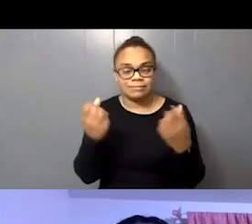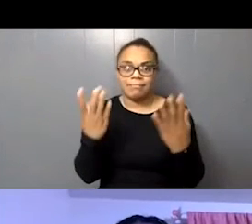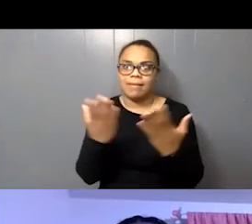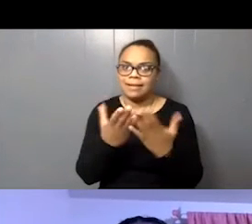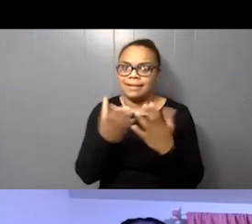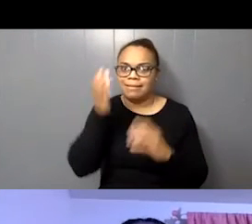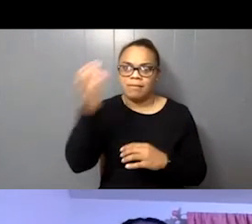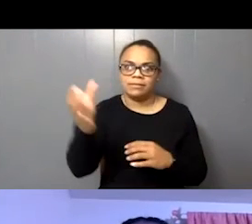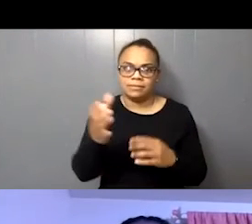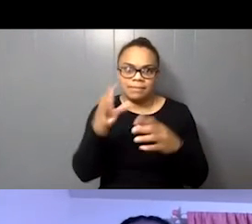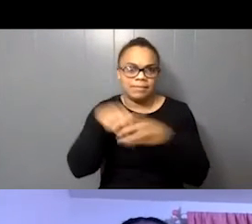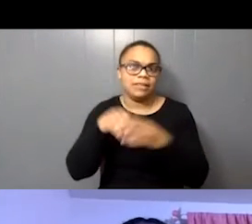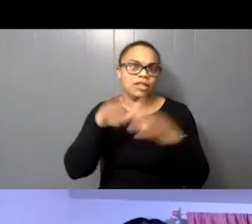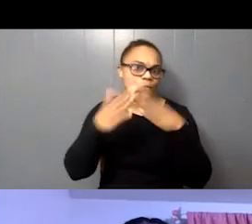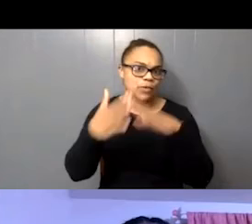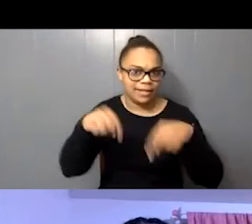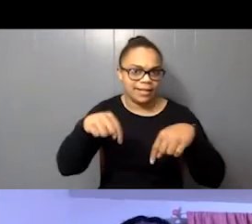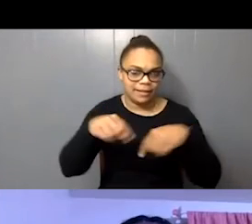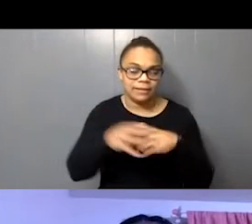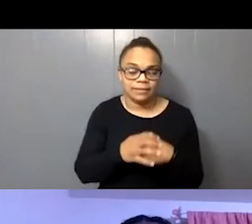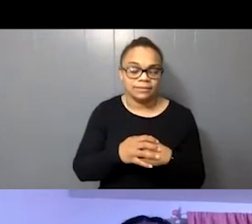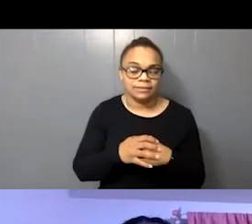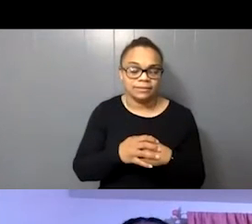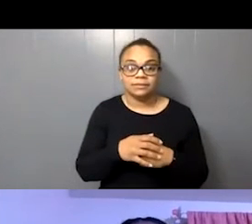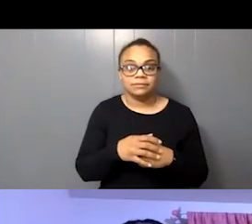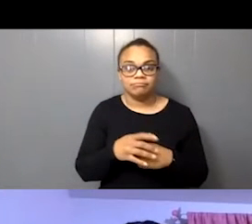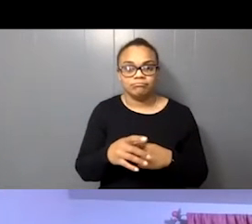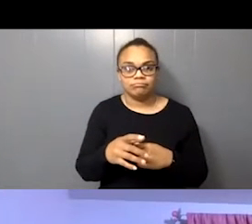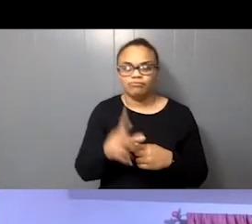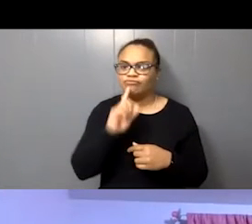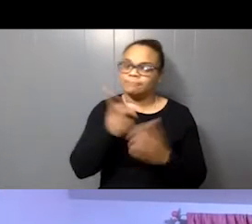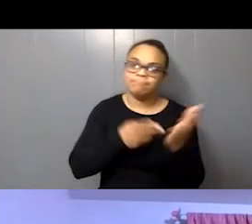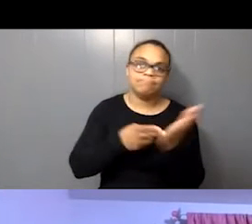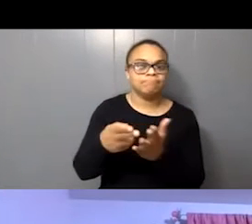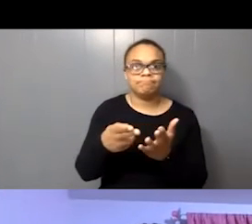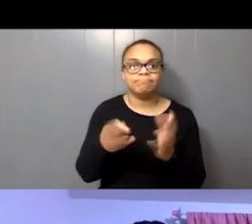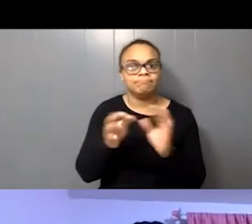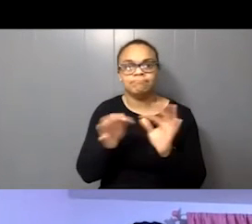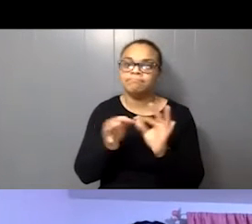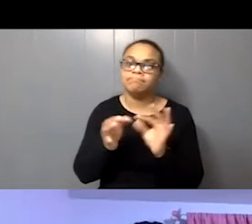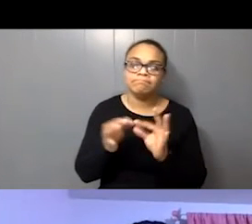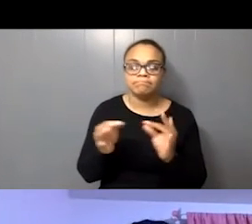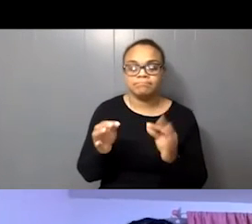lot of that is spoken about in true realness. So